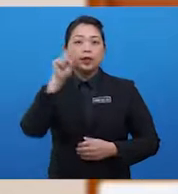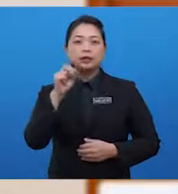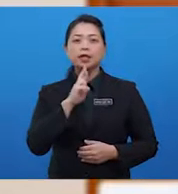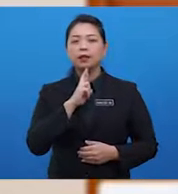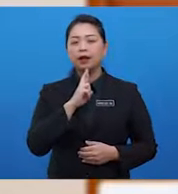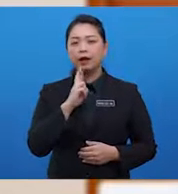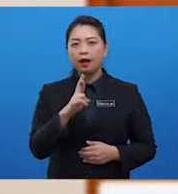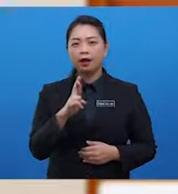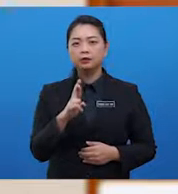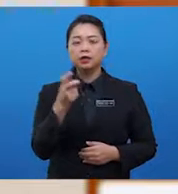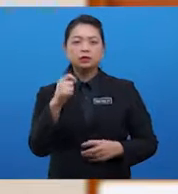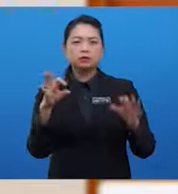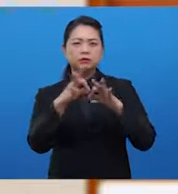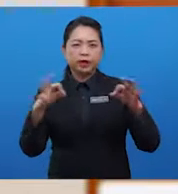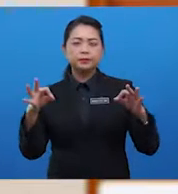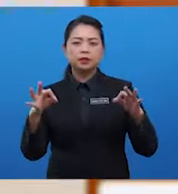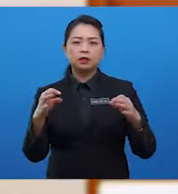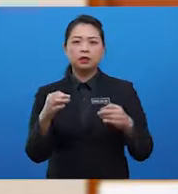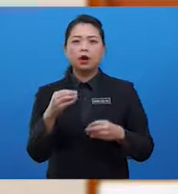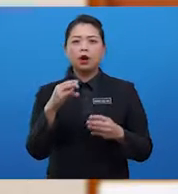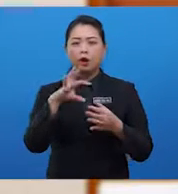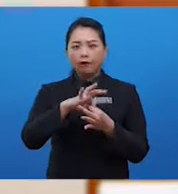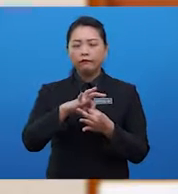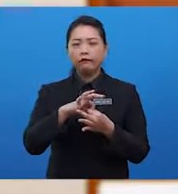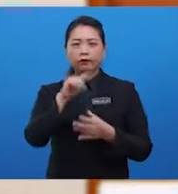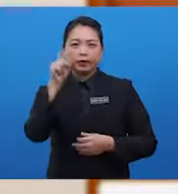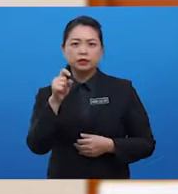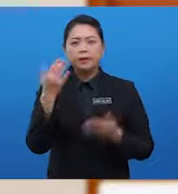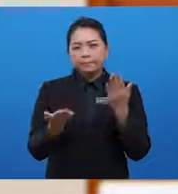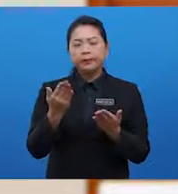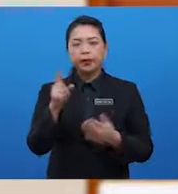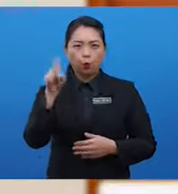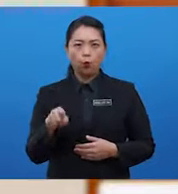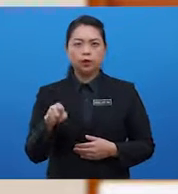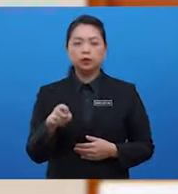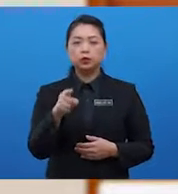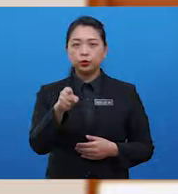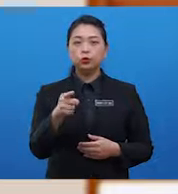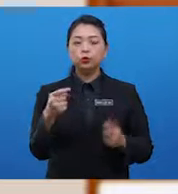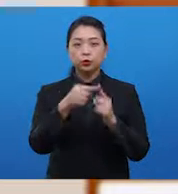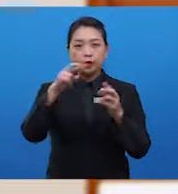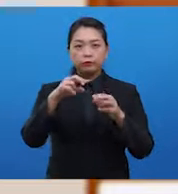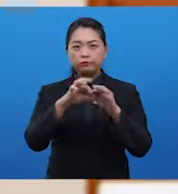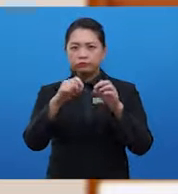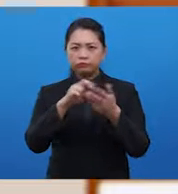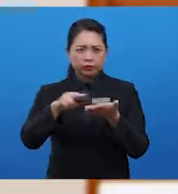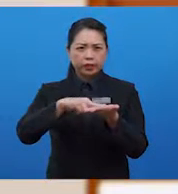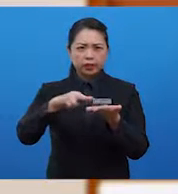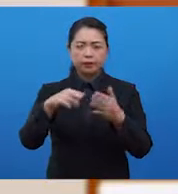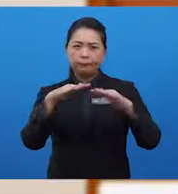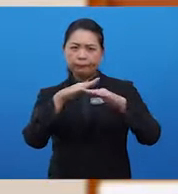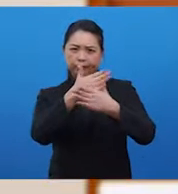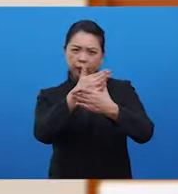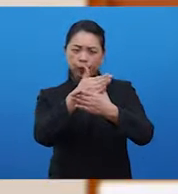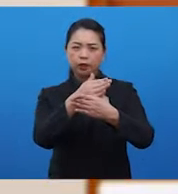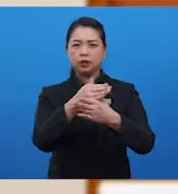are the types of questions that may require you to read between the lines.